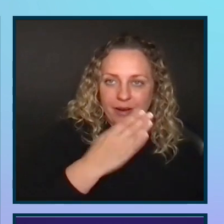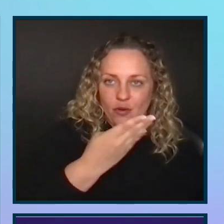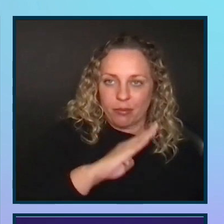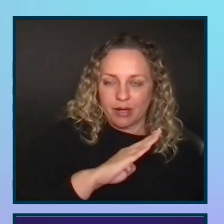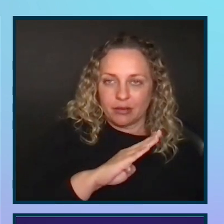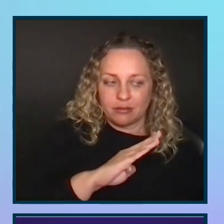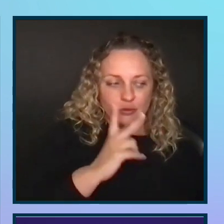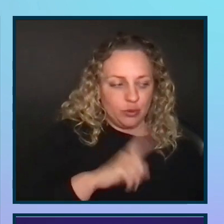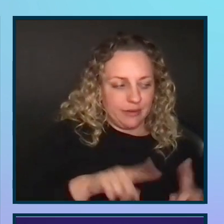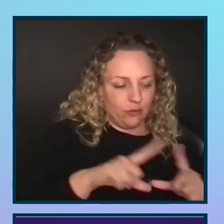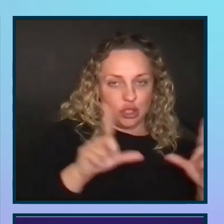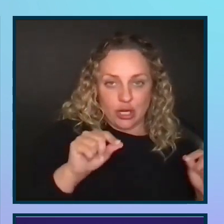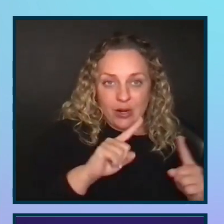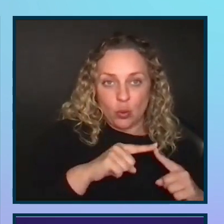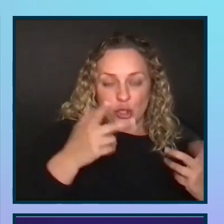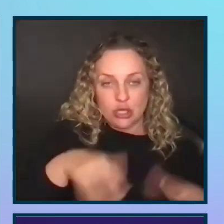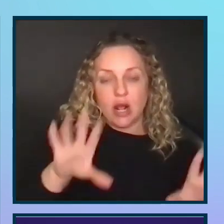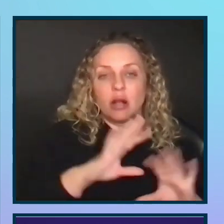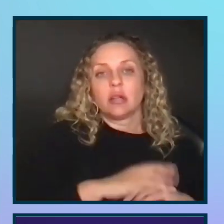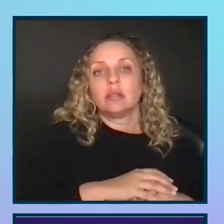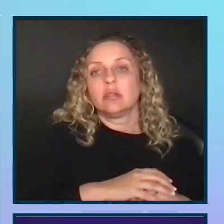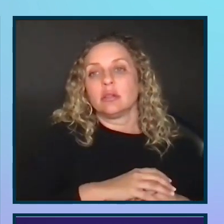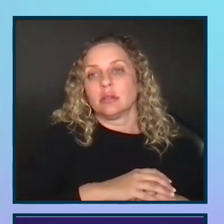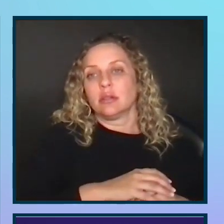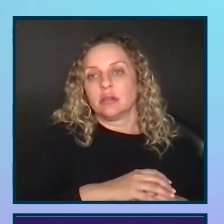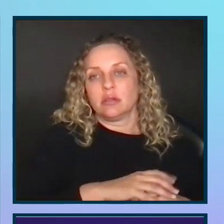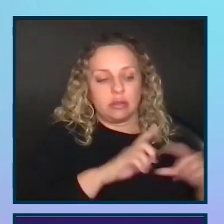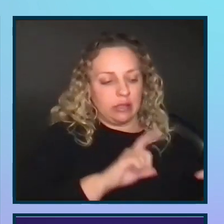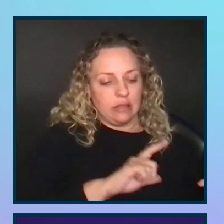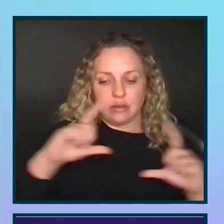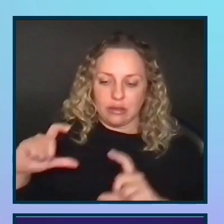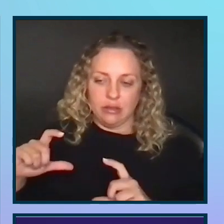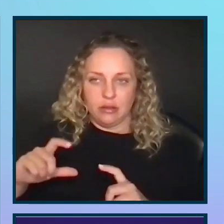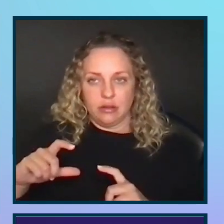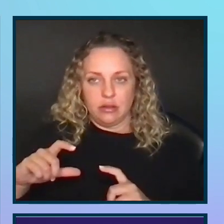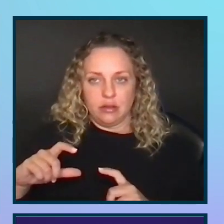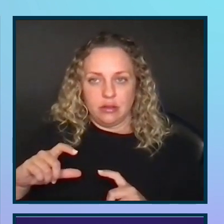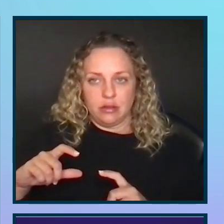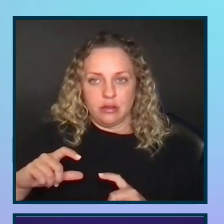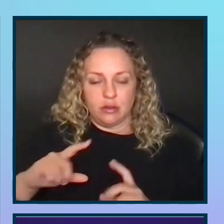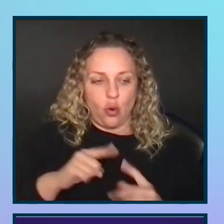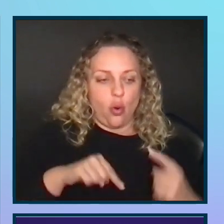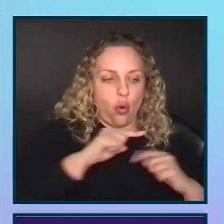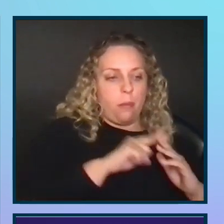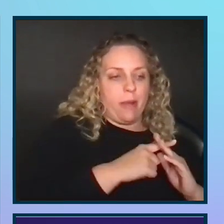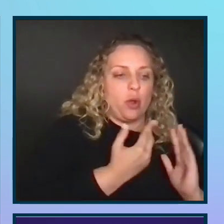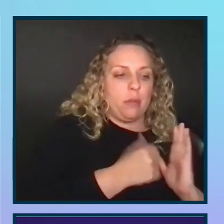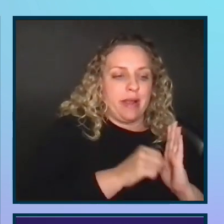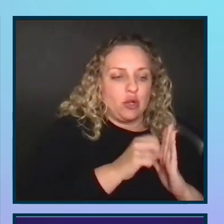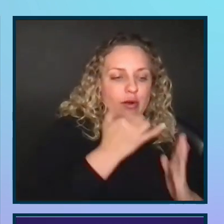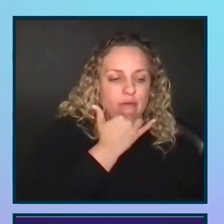different checks. When you're done, it isn't always best to dump the user back to the original page and say, hey, you had an